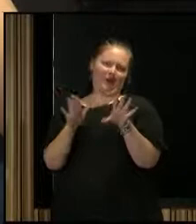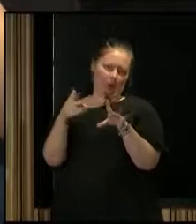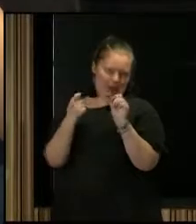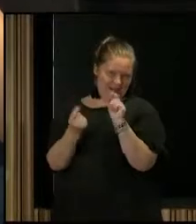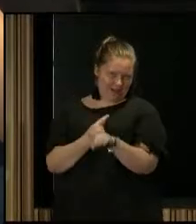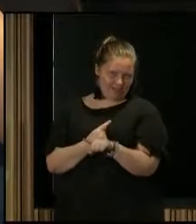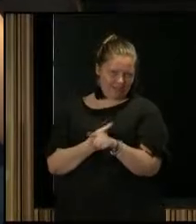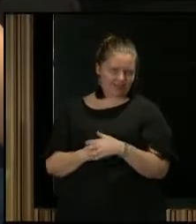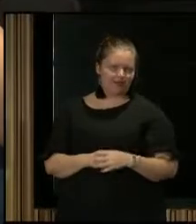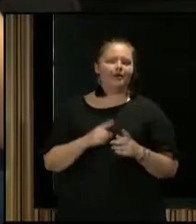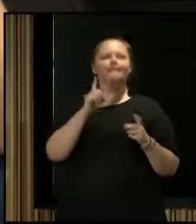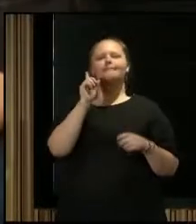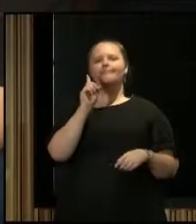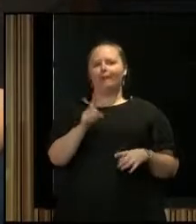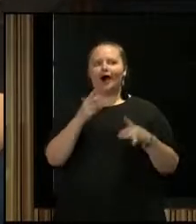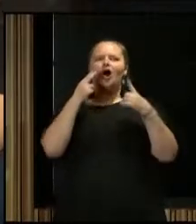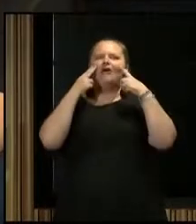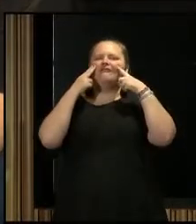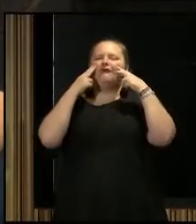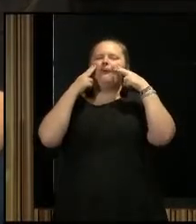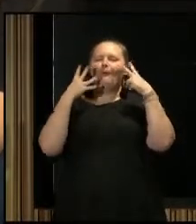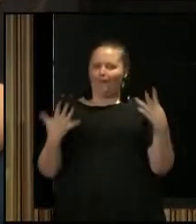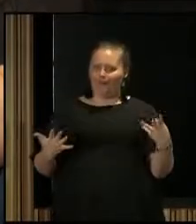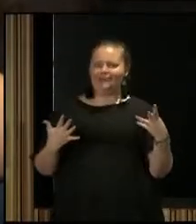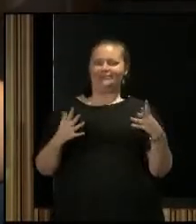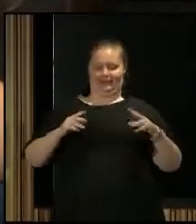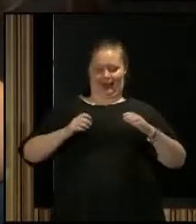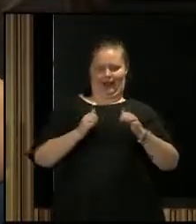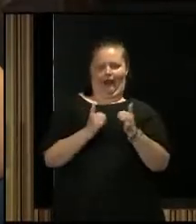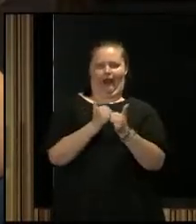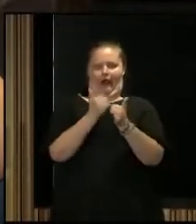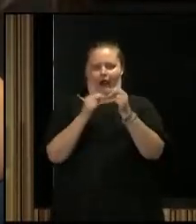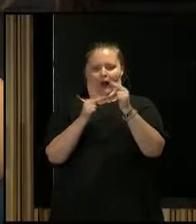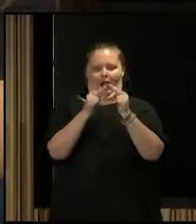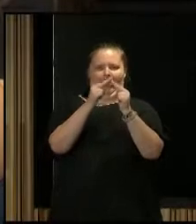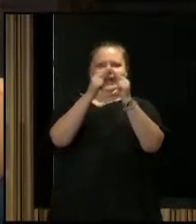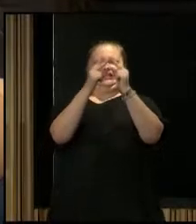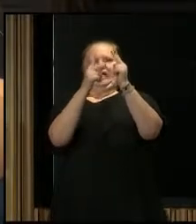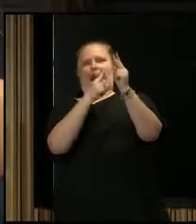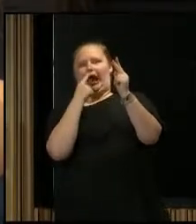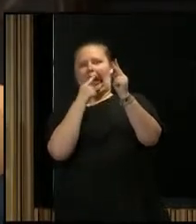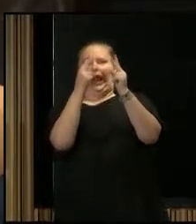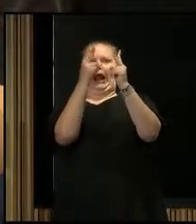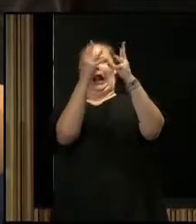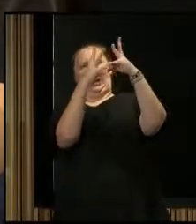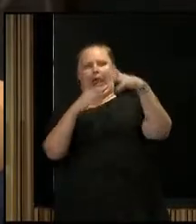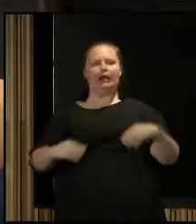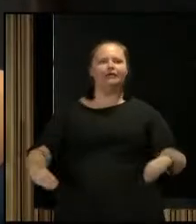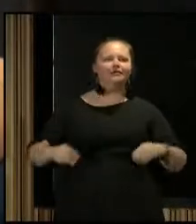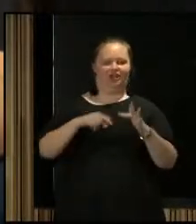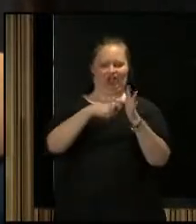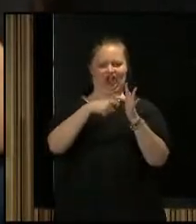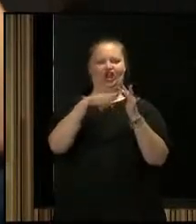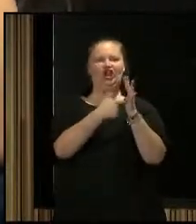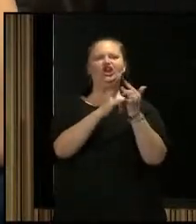But, of course, the house of cards fell down because I was, like, deep in these lies and I was like, well, Kirsten will get back to you, and it was